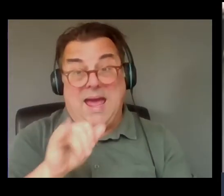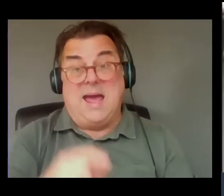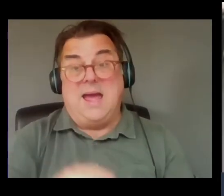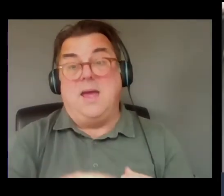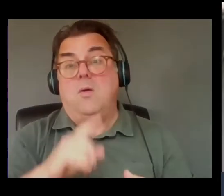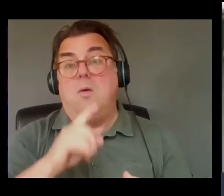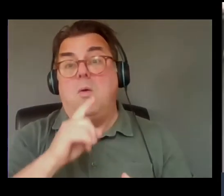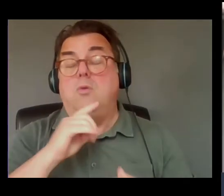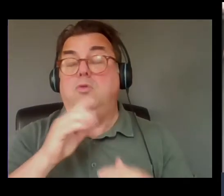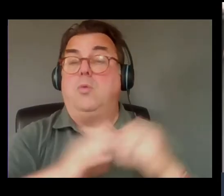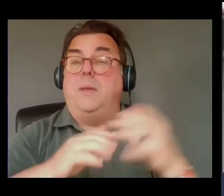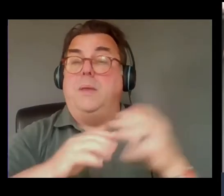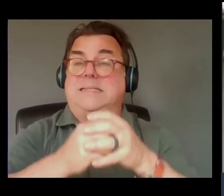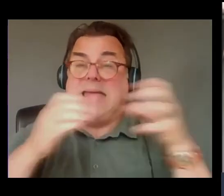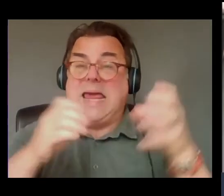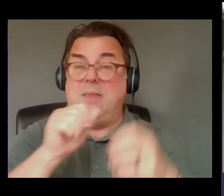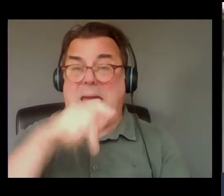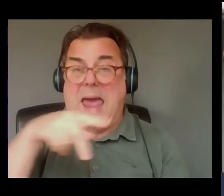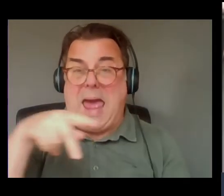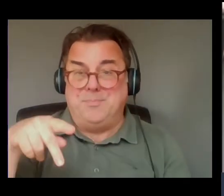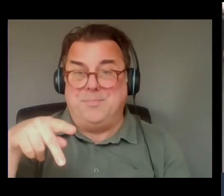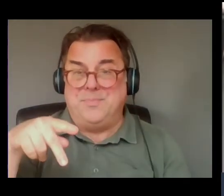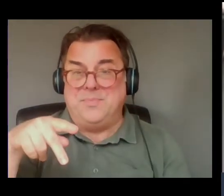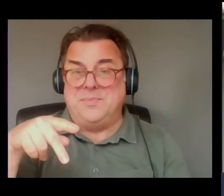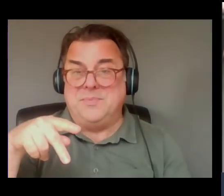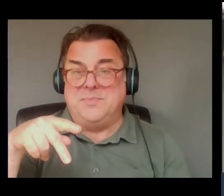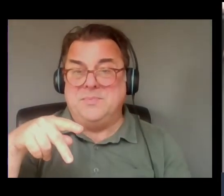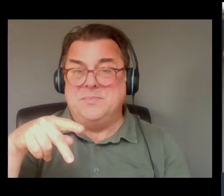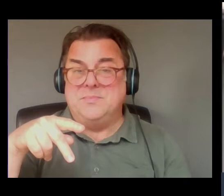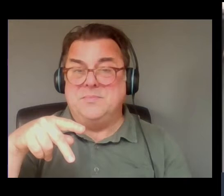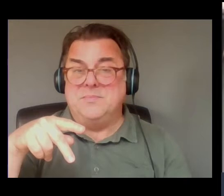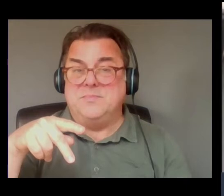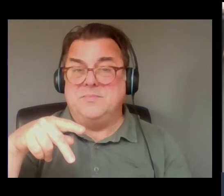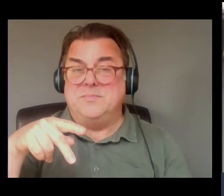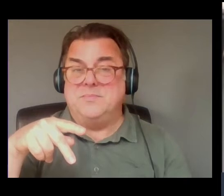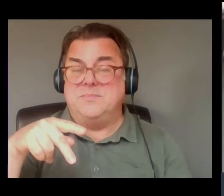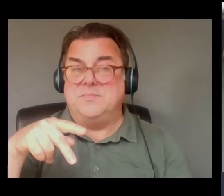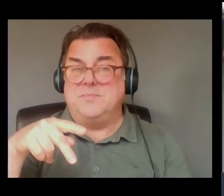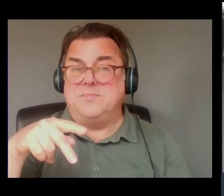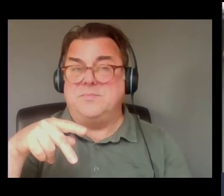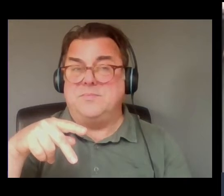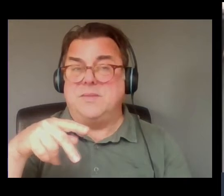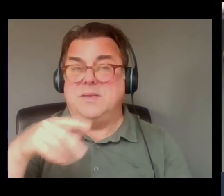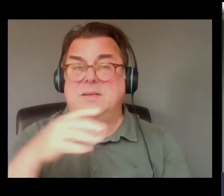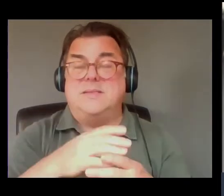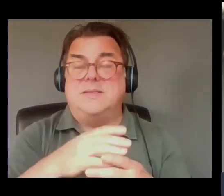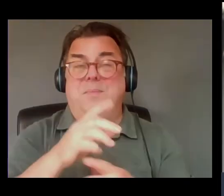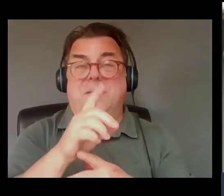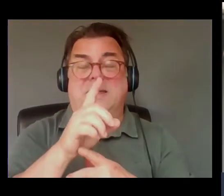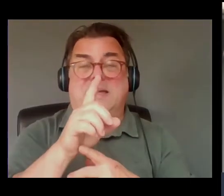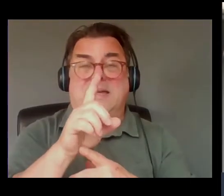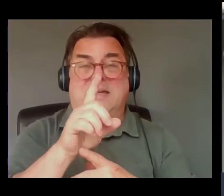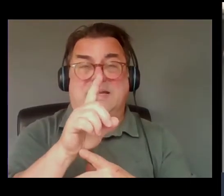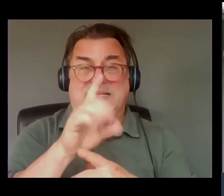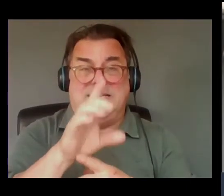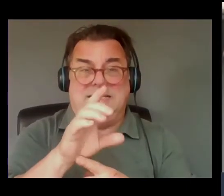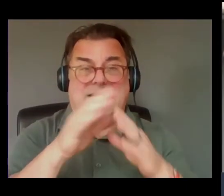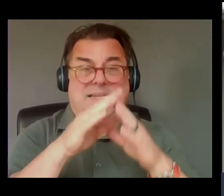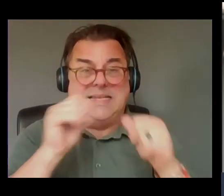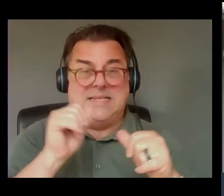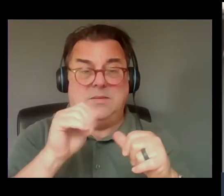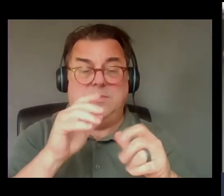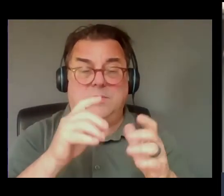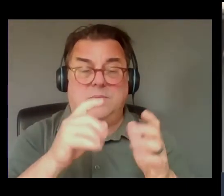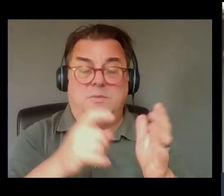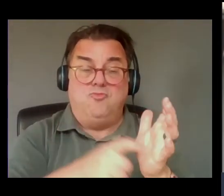build scalable applications, there's a lot of this infrastructure work and distributed systems work on the critical path for